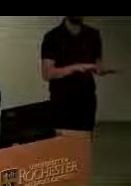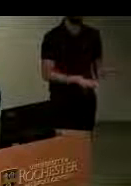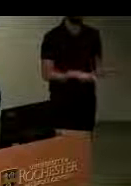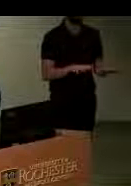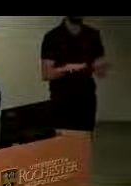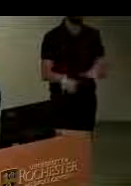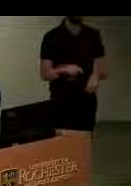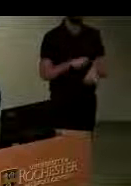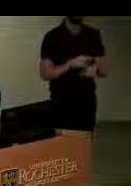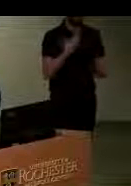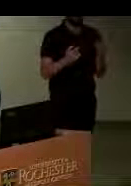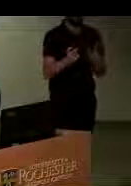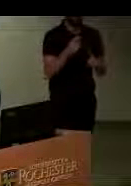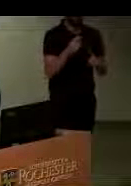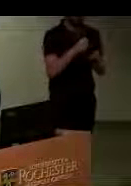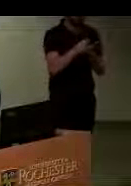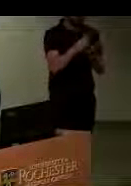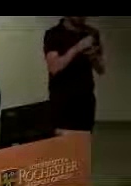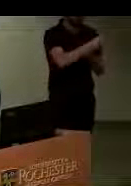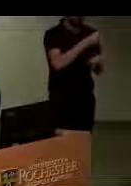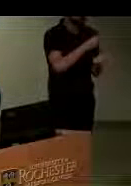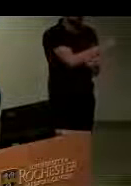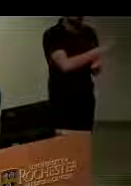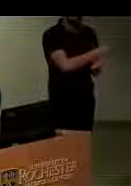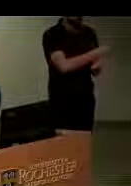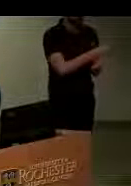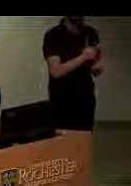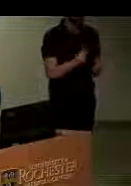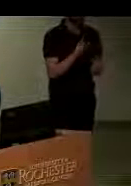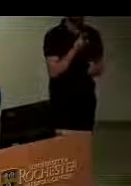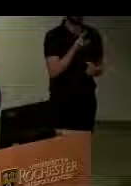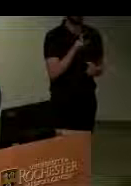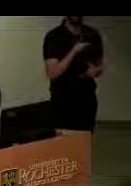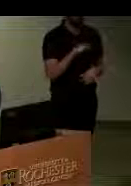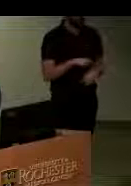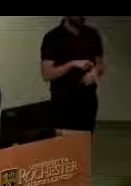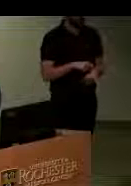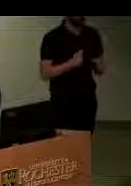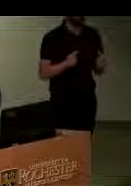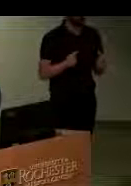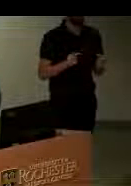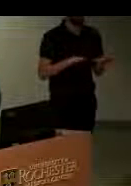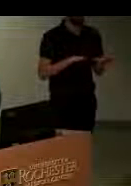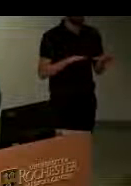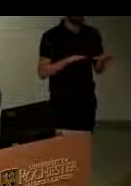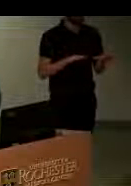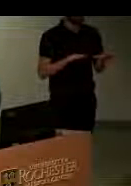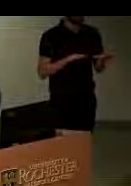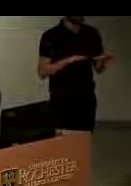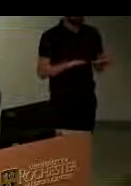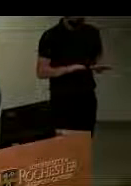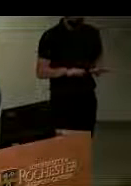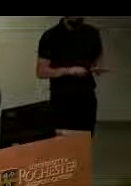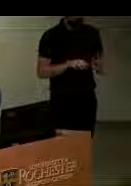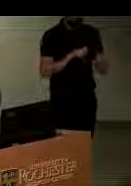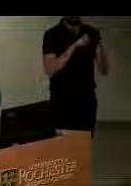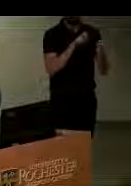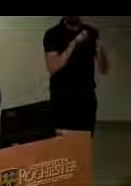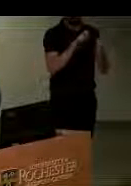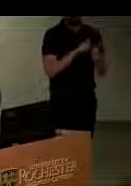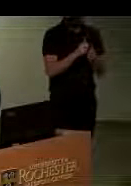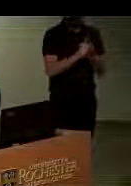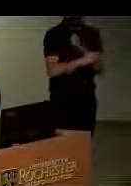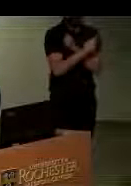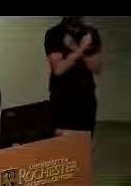you're wildly admitting patients. Take that lull time and sit down with each one of your patients for 10